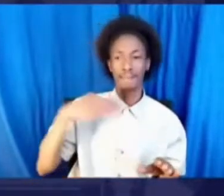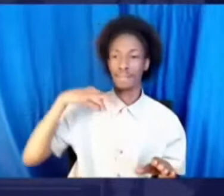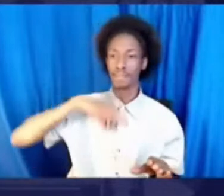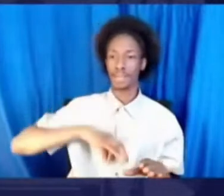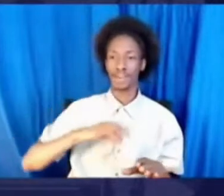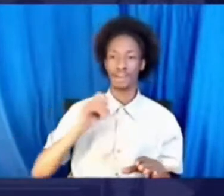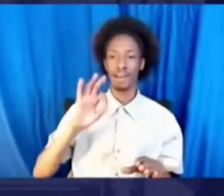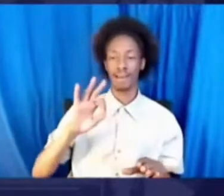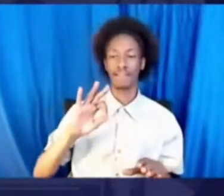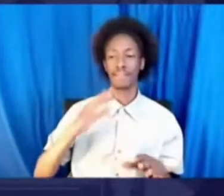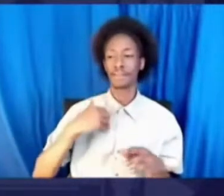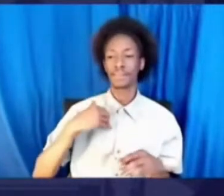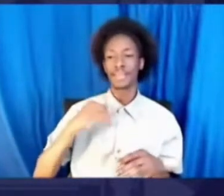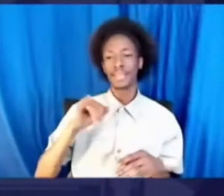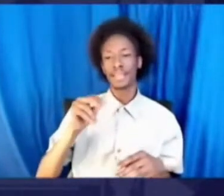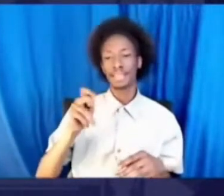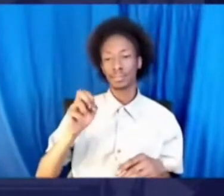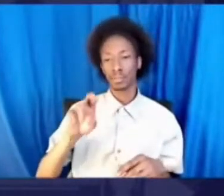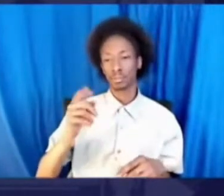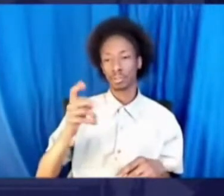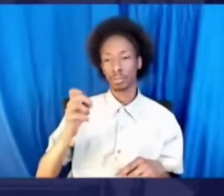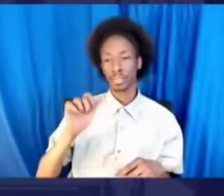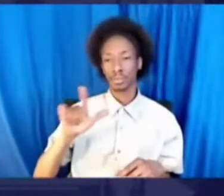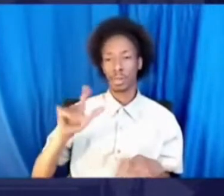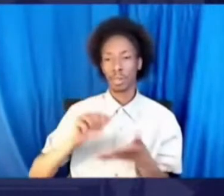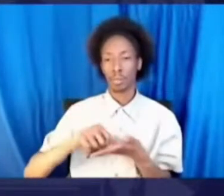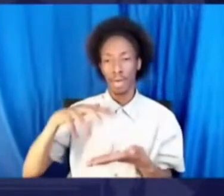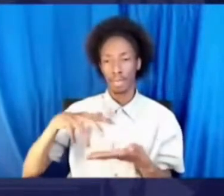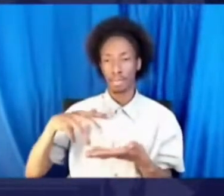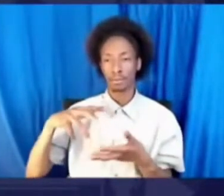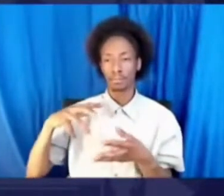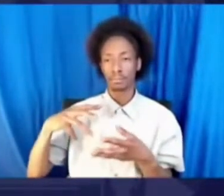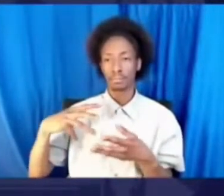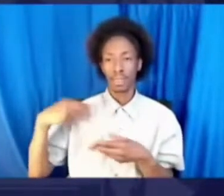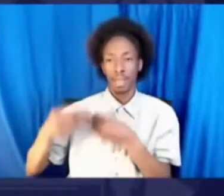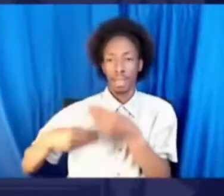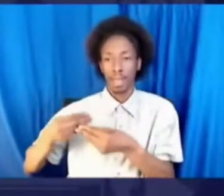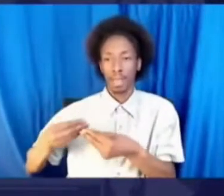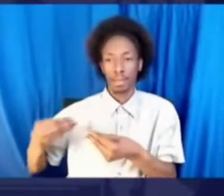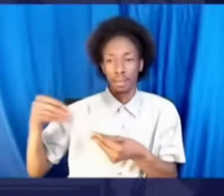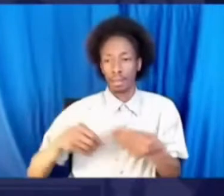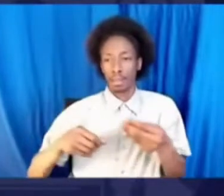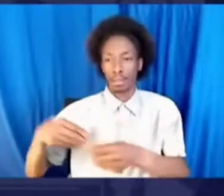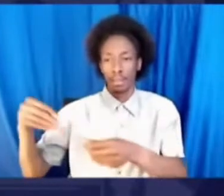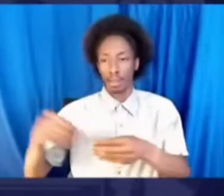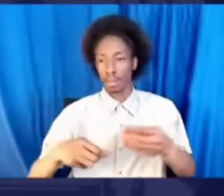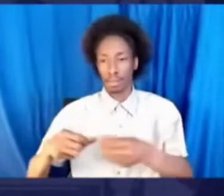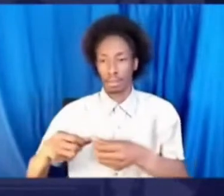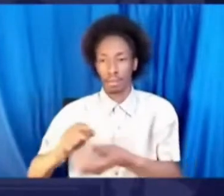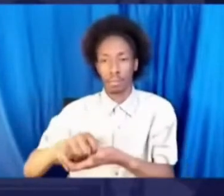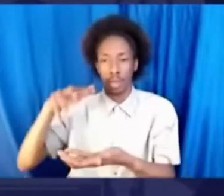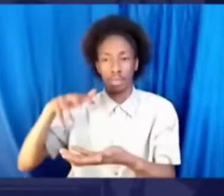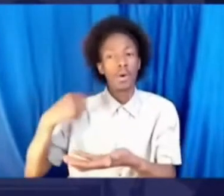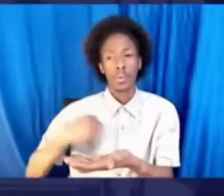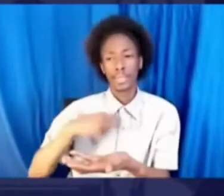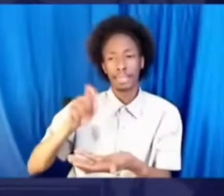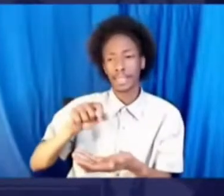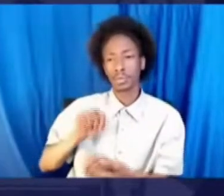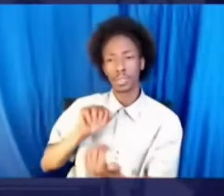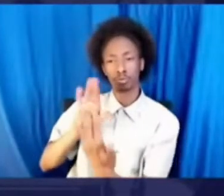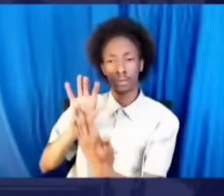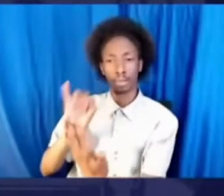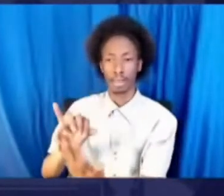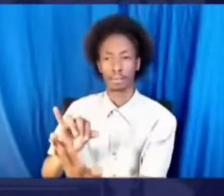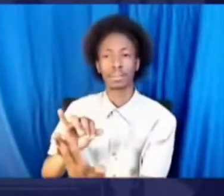intergenerational wealth. We need to address this because, again,